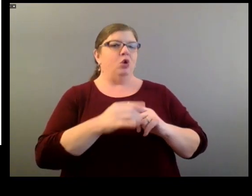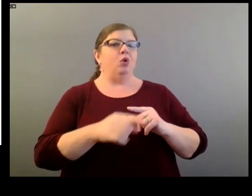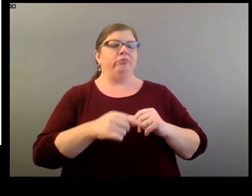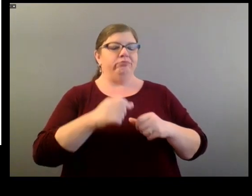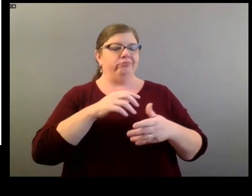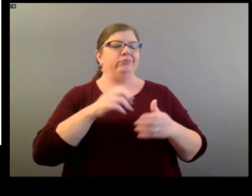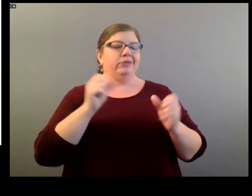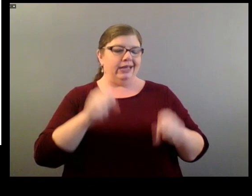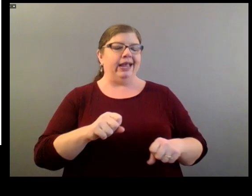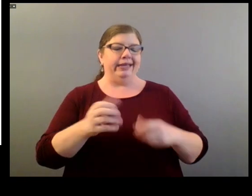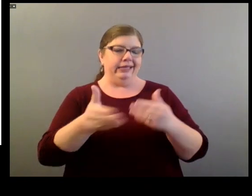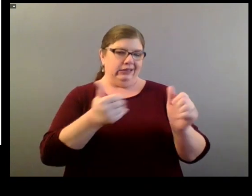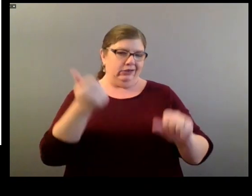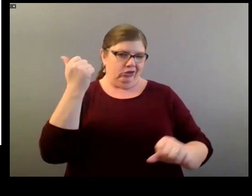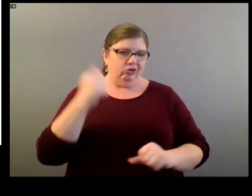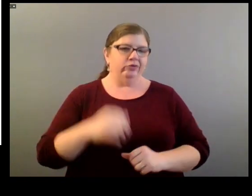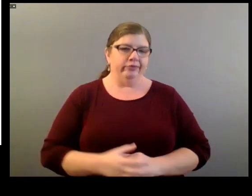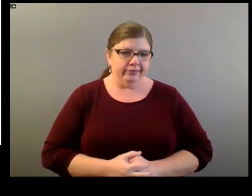contracting COVID-19.